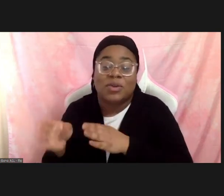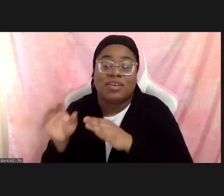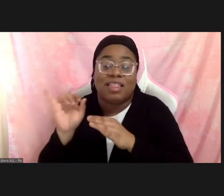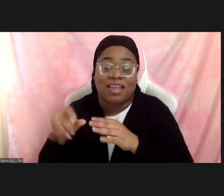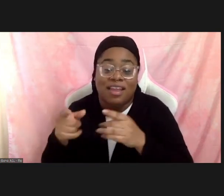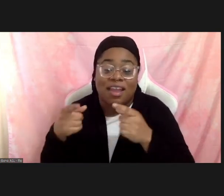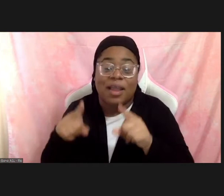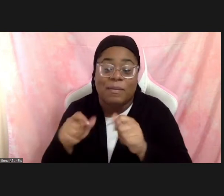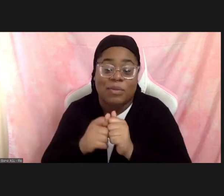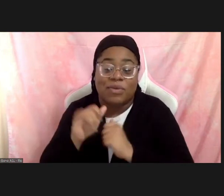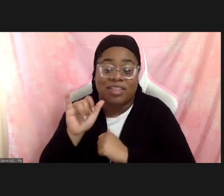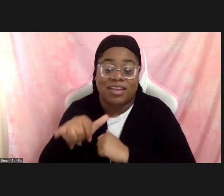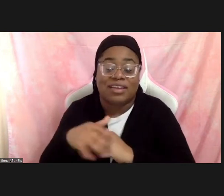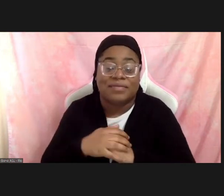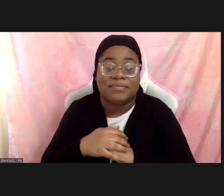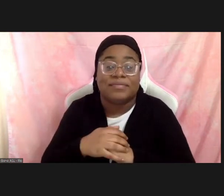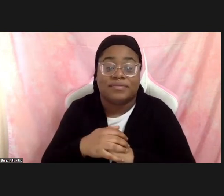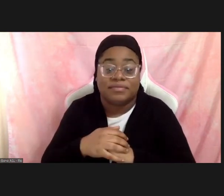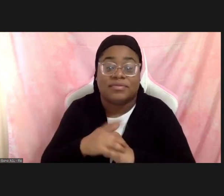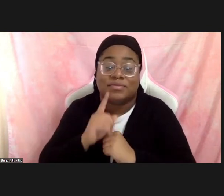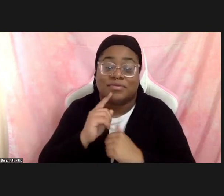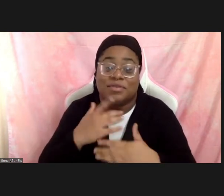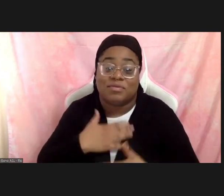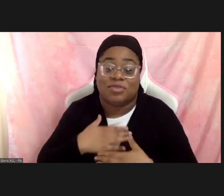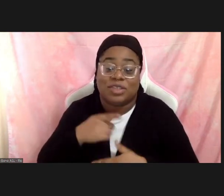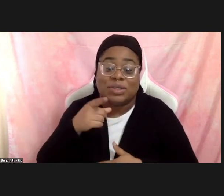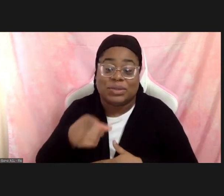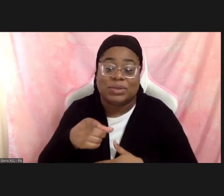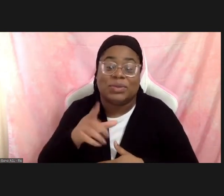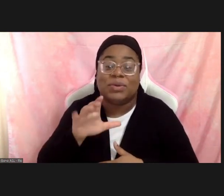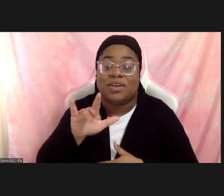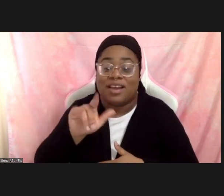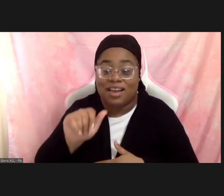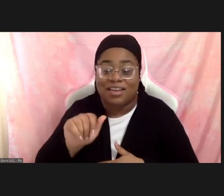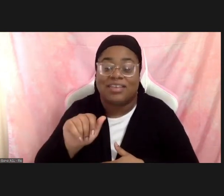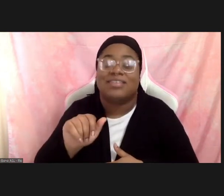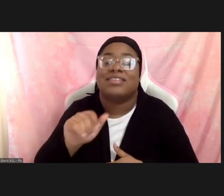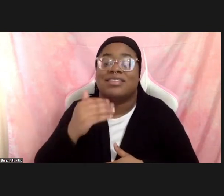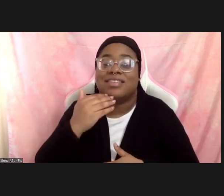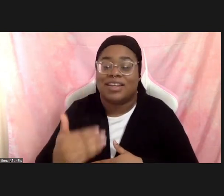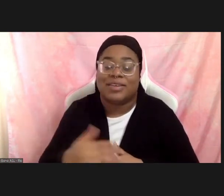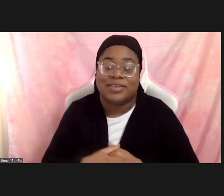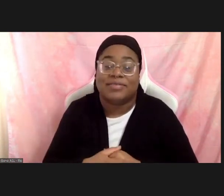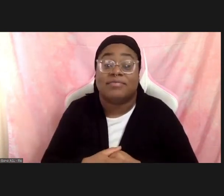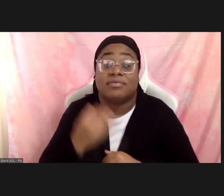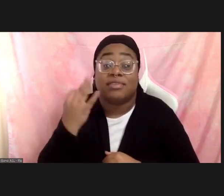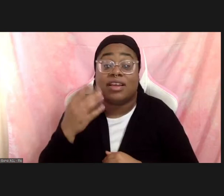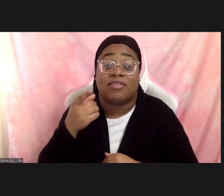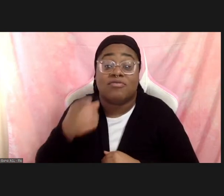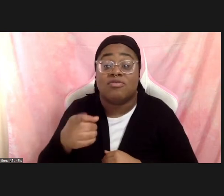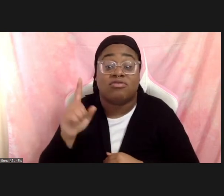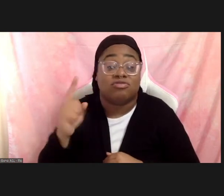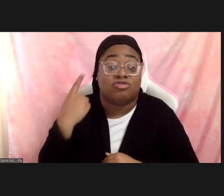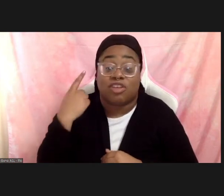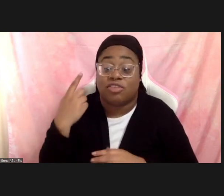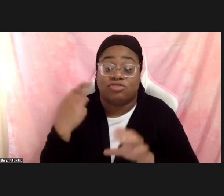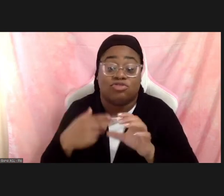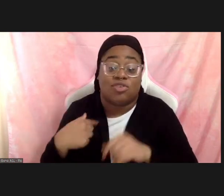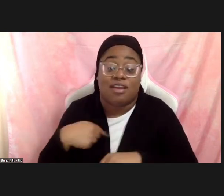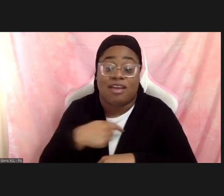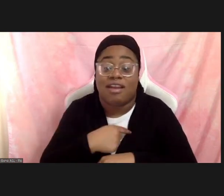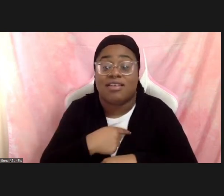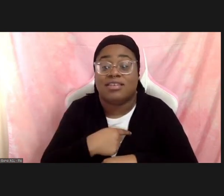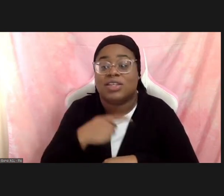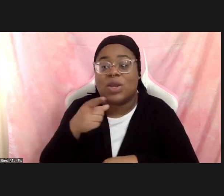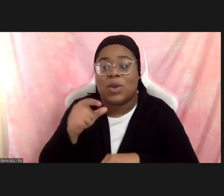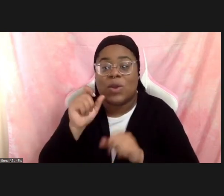this. We appreciate you, Clara. Thank you. If you're just joining us, you